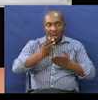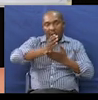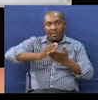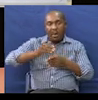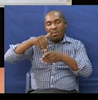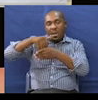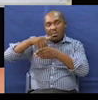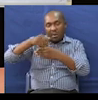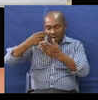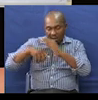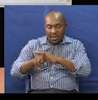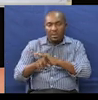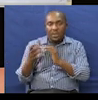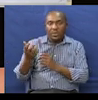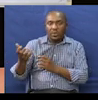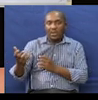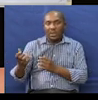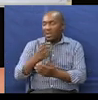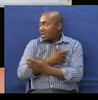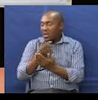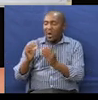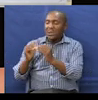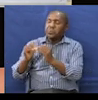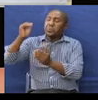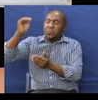one could gain much